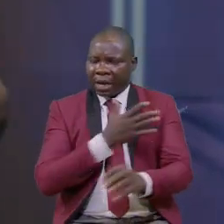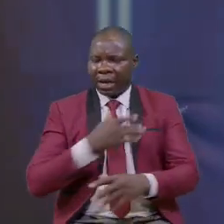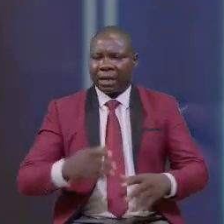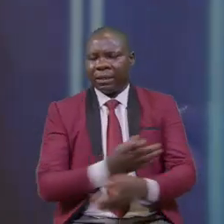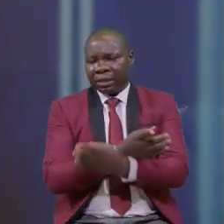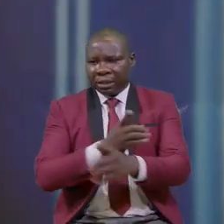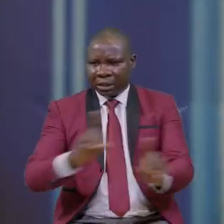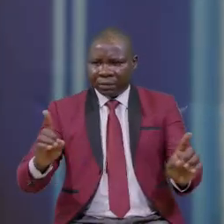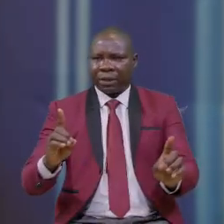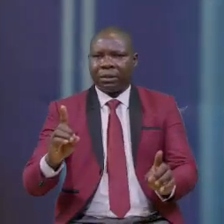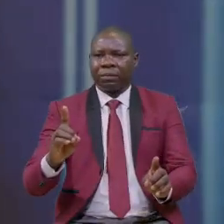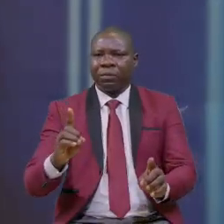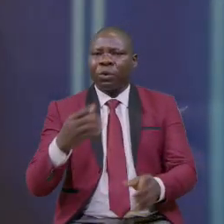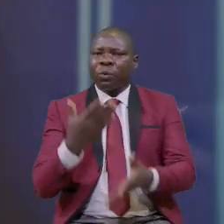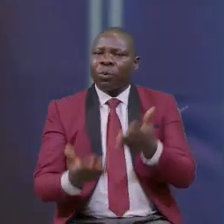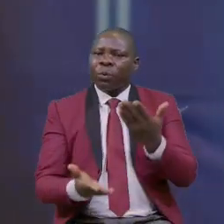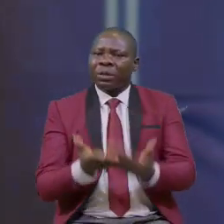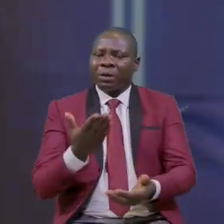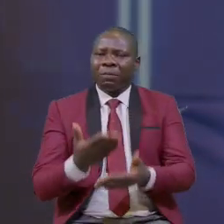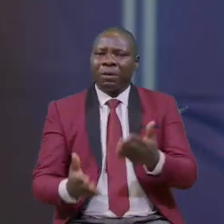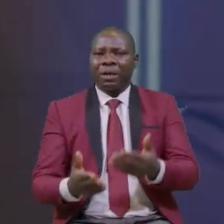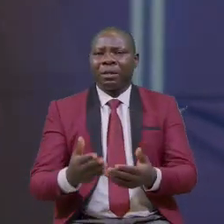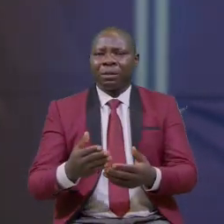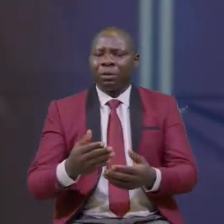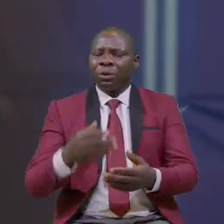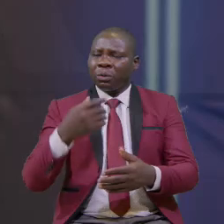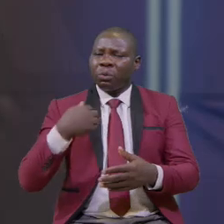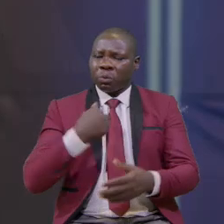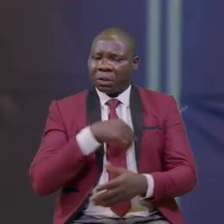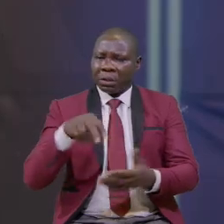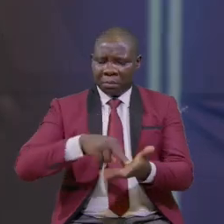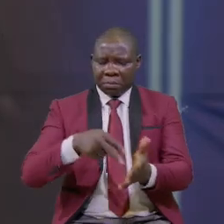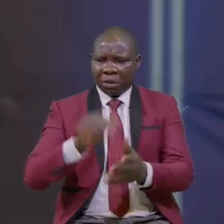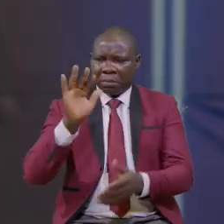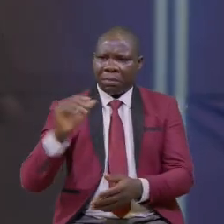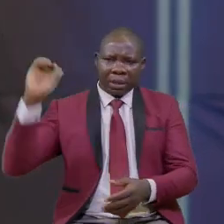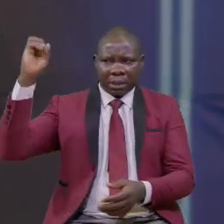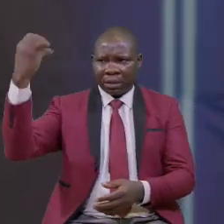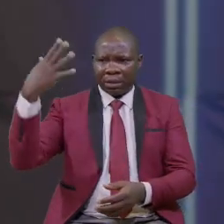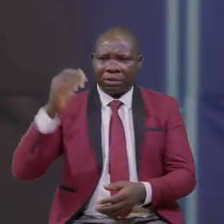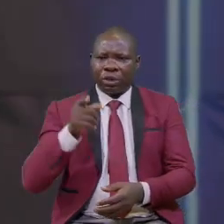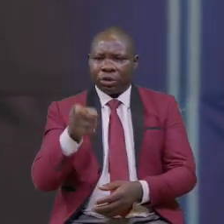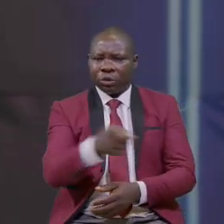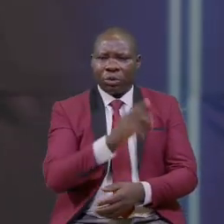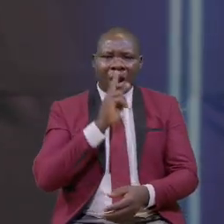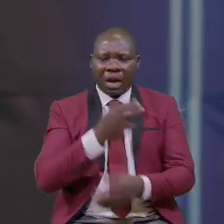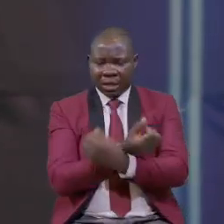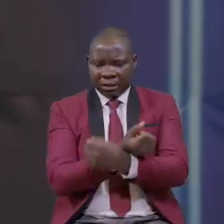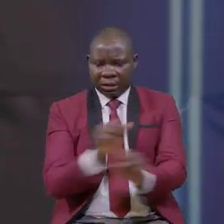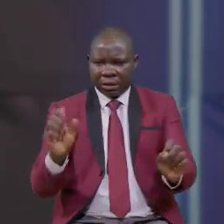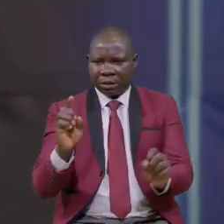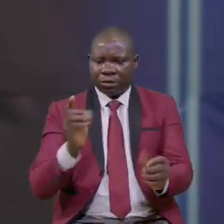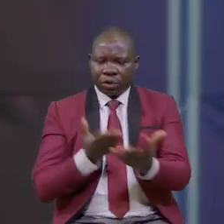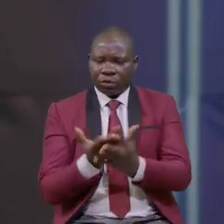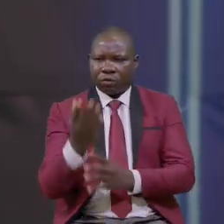whatever blessing we need by grace, are you saved through faith? Look at that